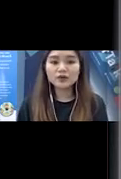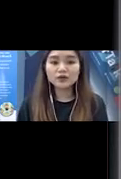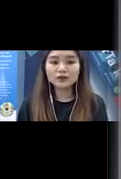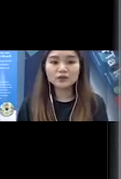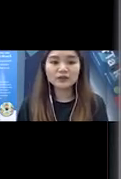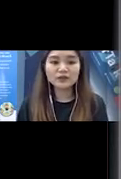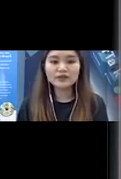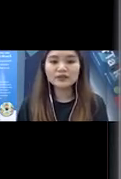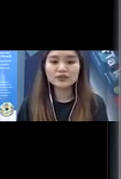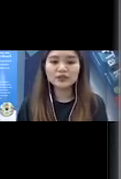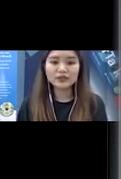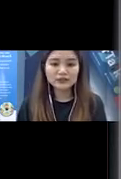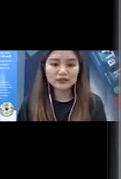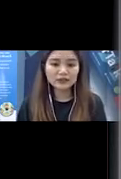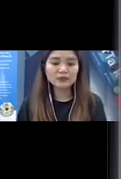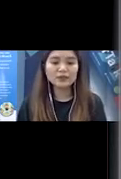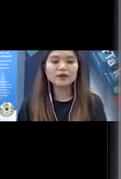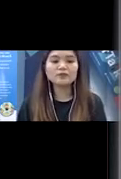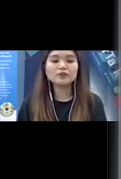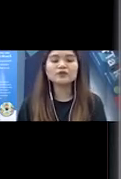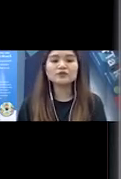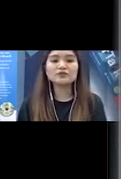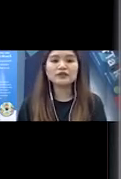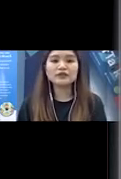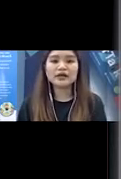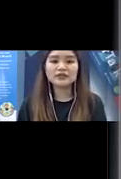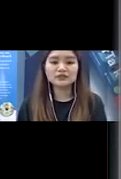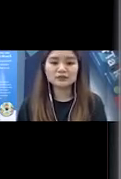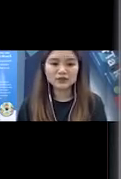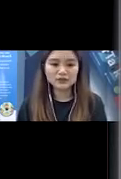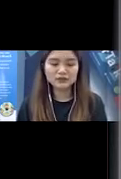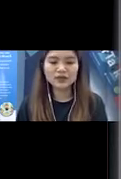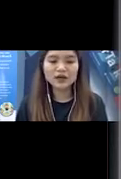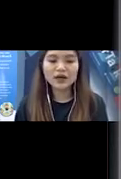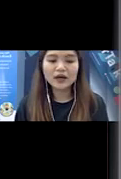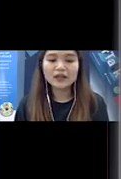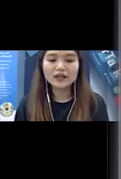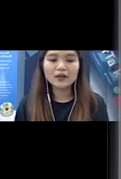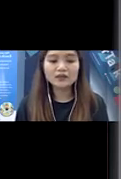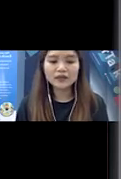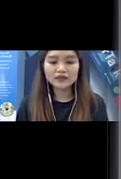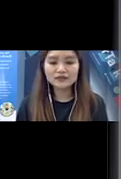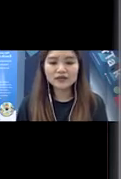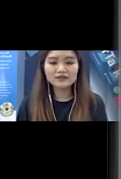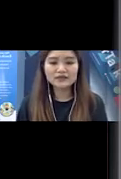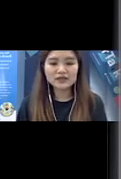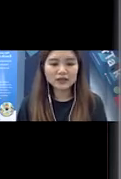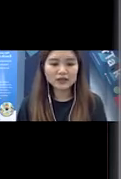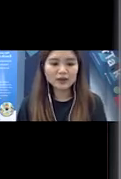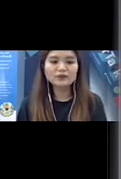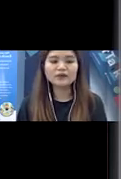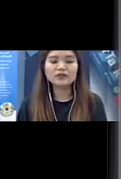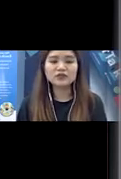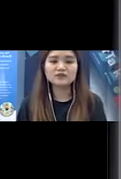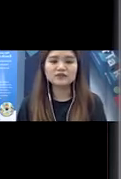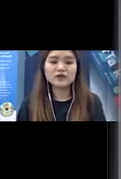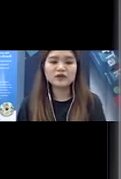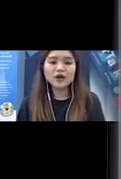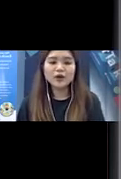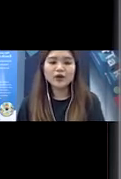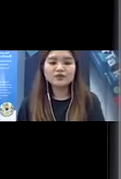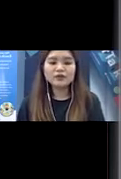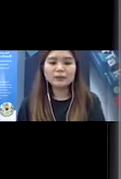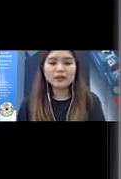all the committees in charge, that they may be able to fulfill their tasks responsibly, that the objectives they have set may all be achieved.